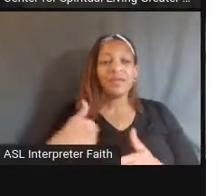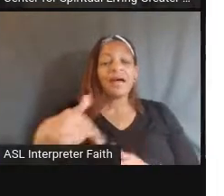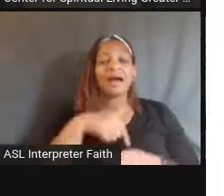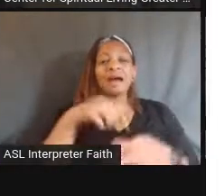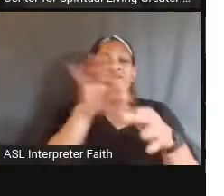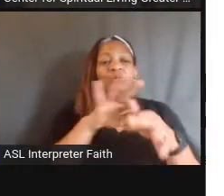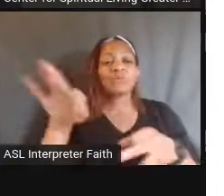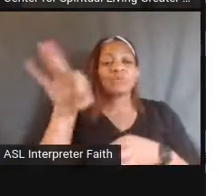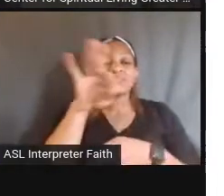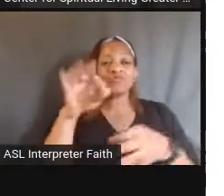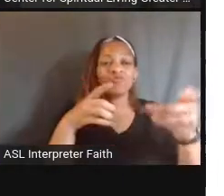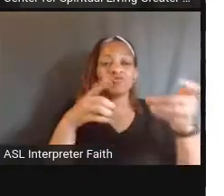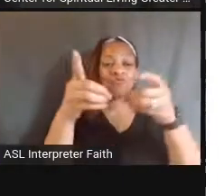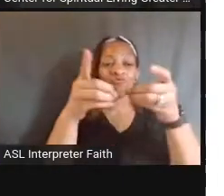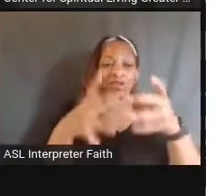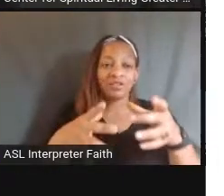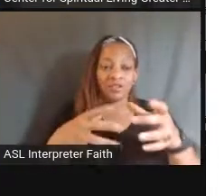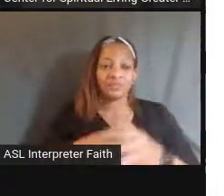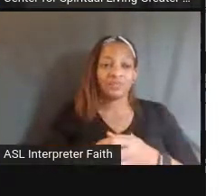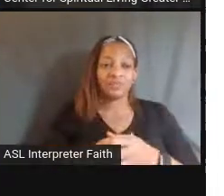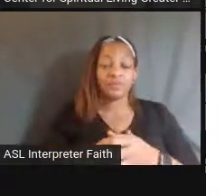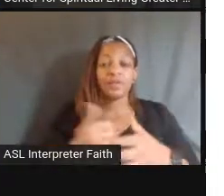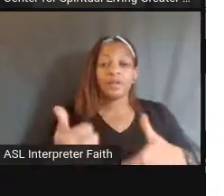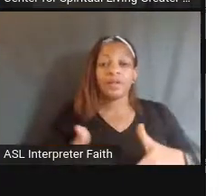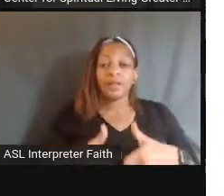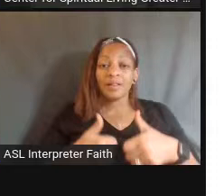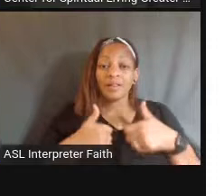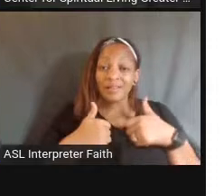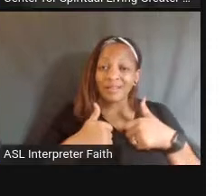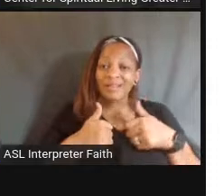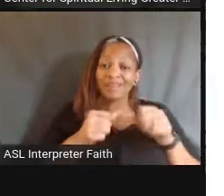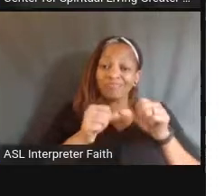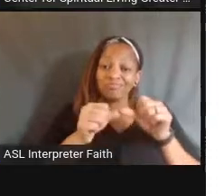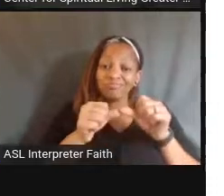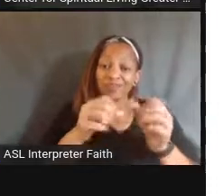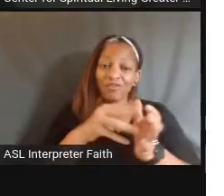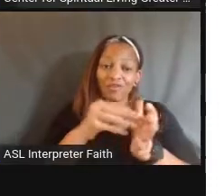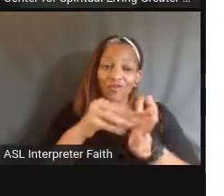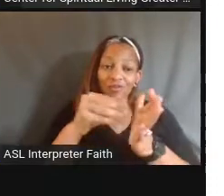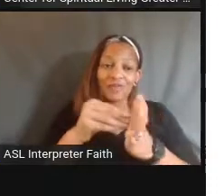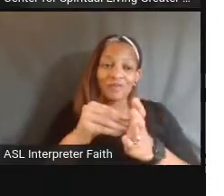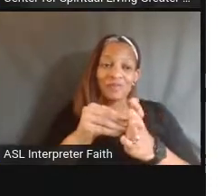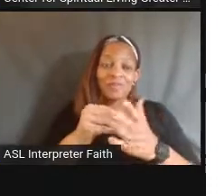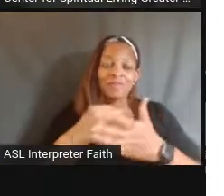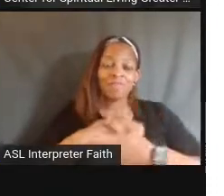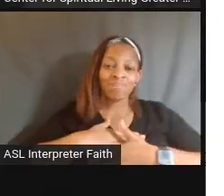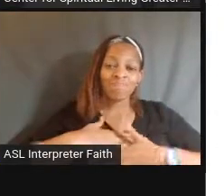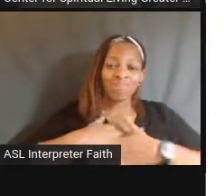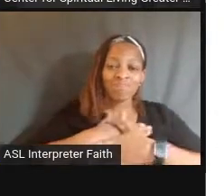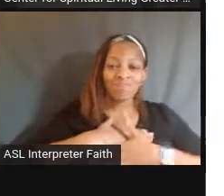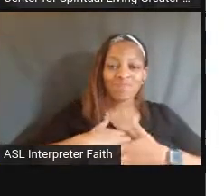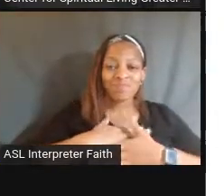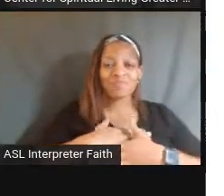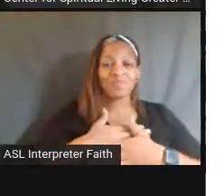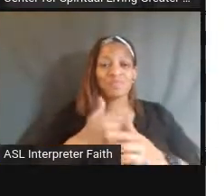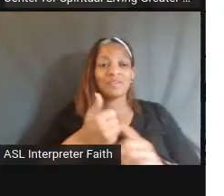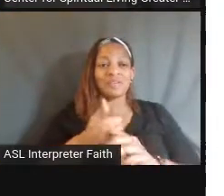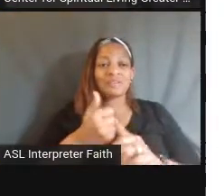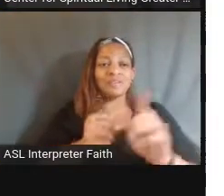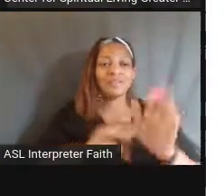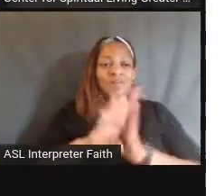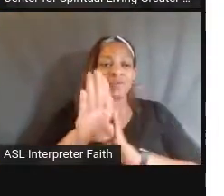spiritual director. As a lifelong learner with a passion for self-development, personal